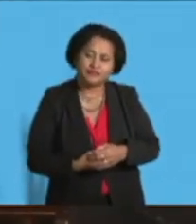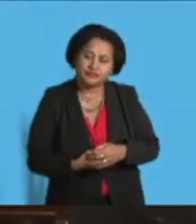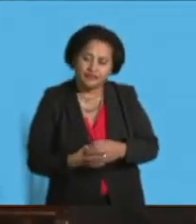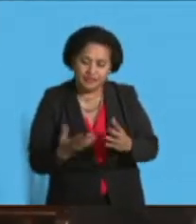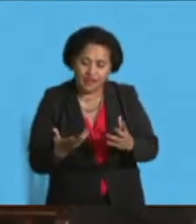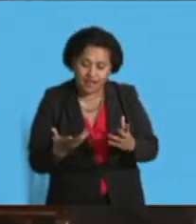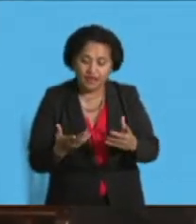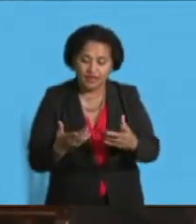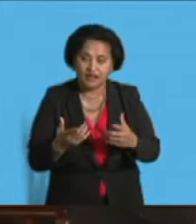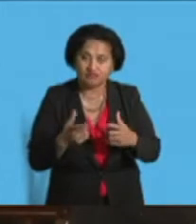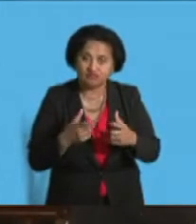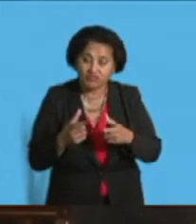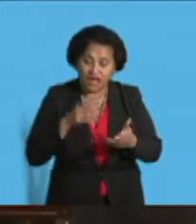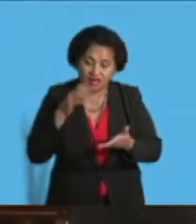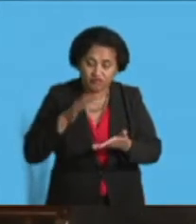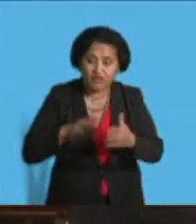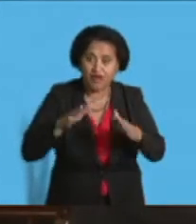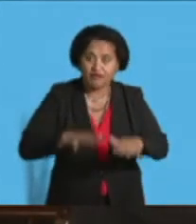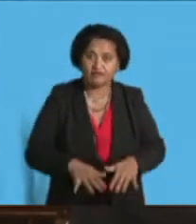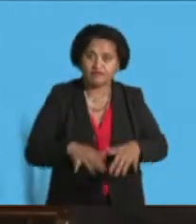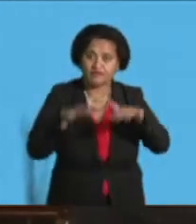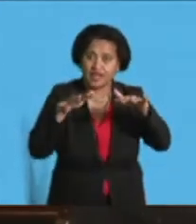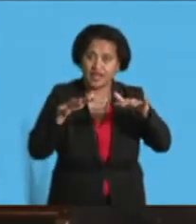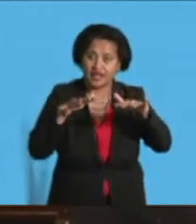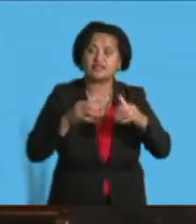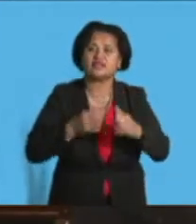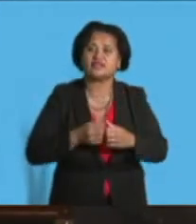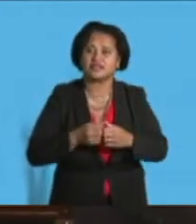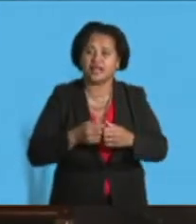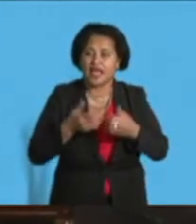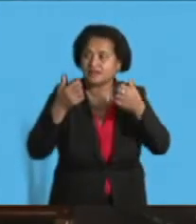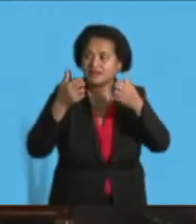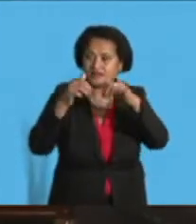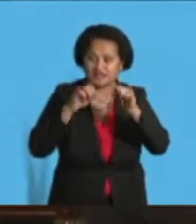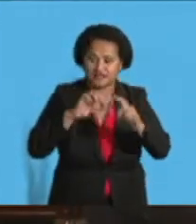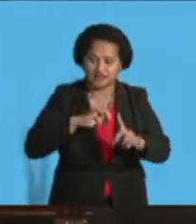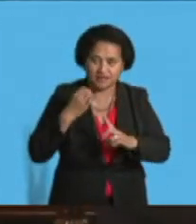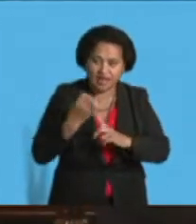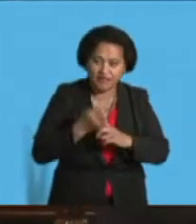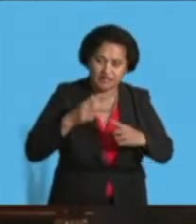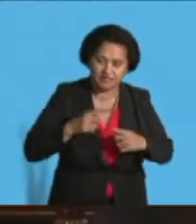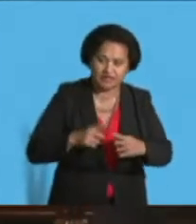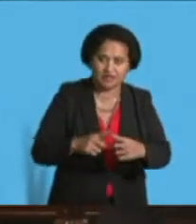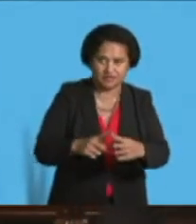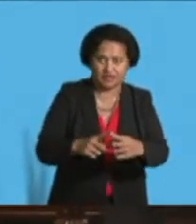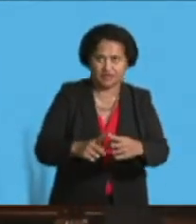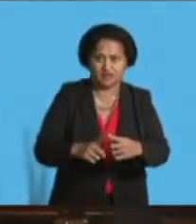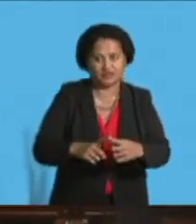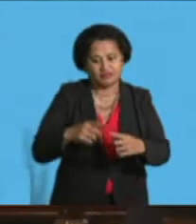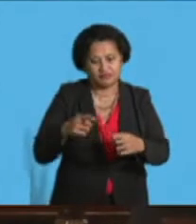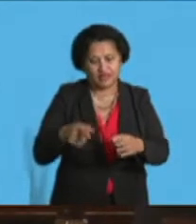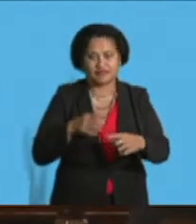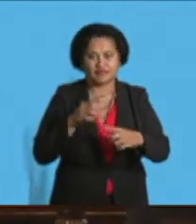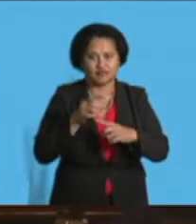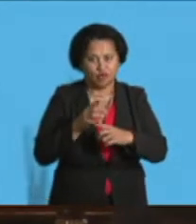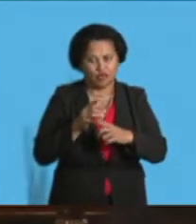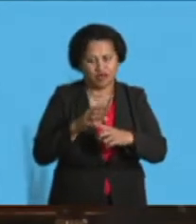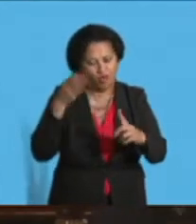risk, mitigating floods, managing water resources, and achieving environmental sustainability shall be the essence of the